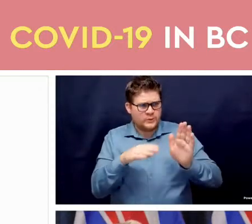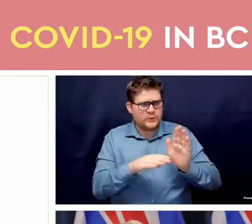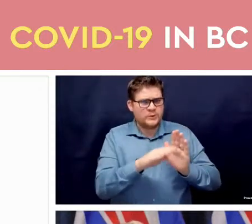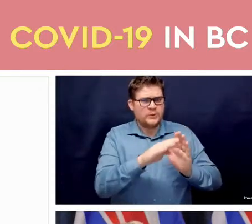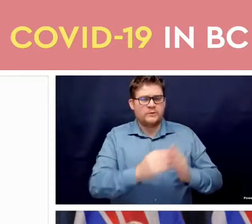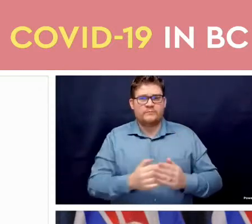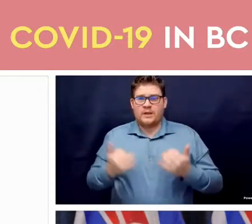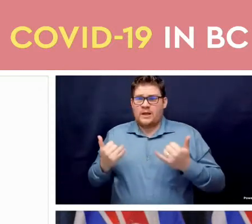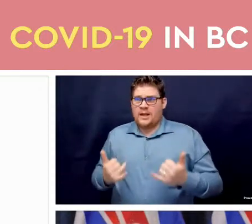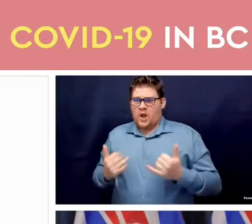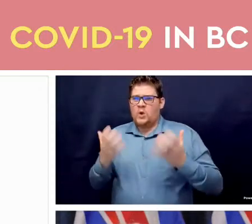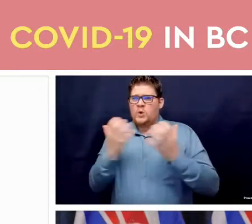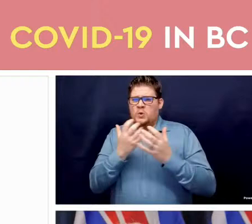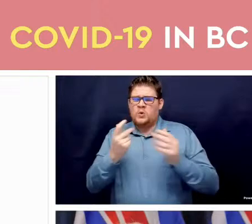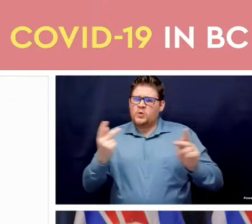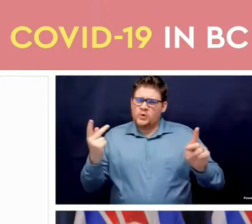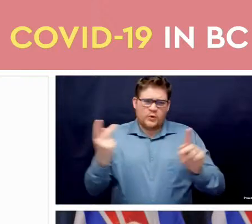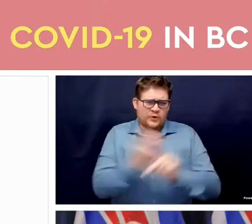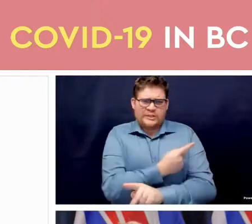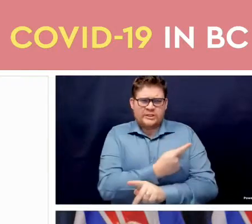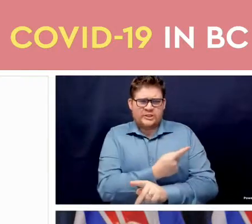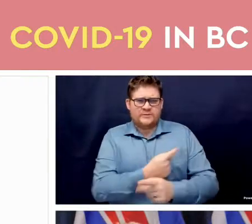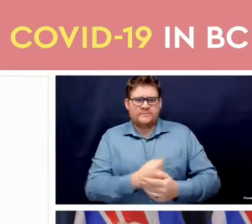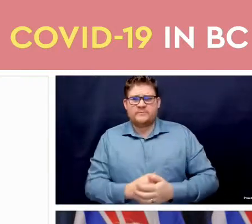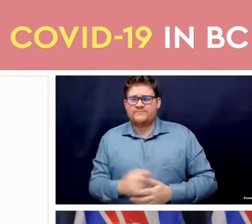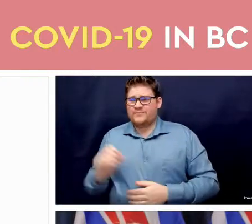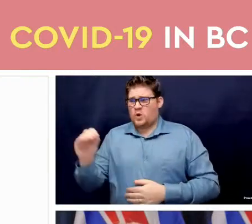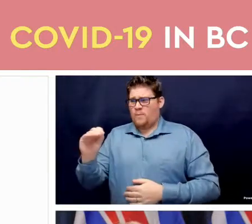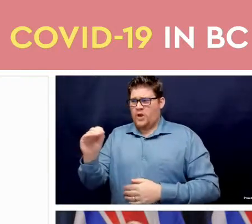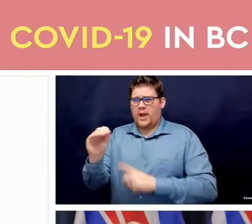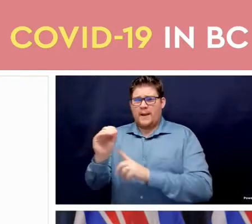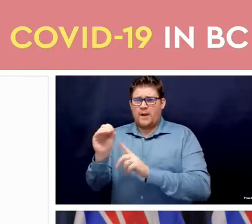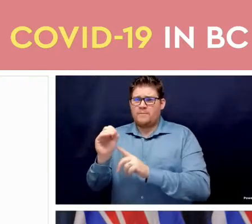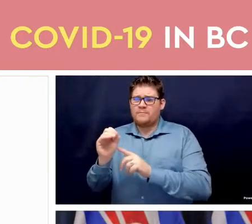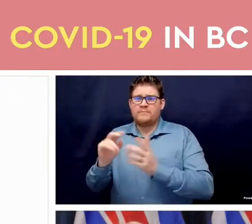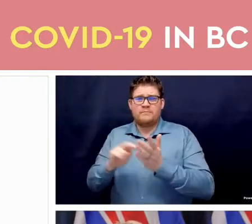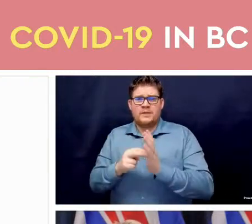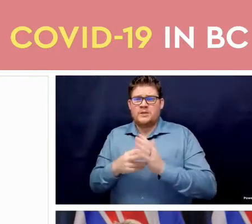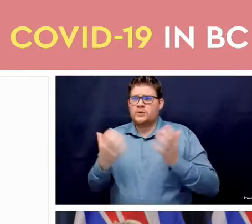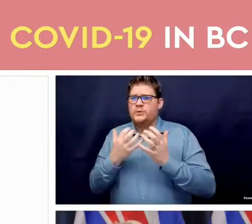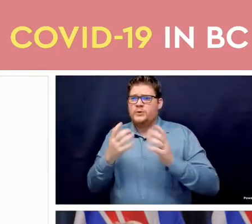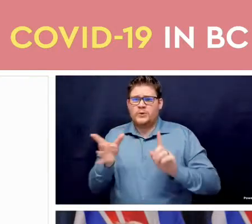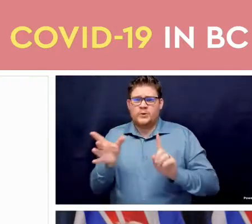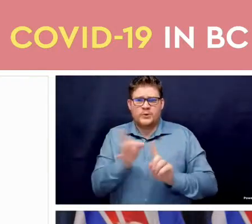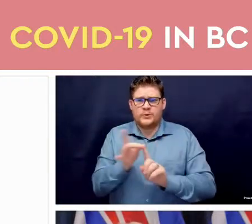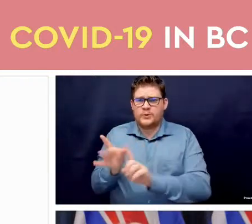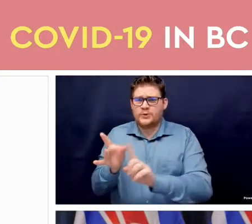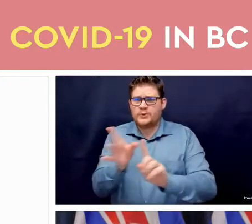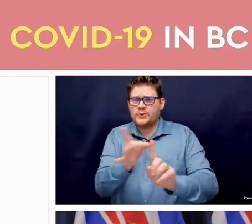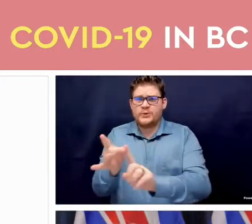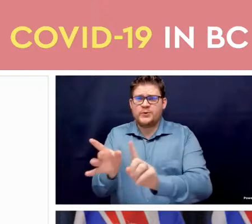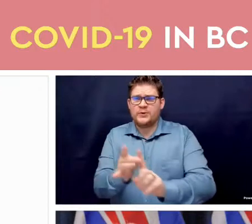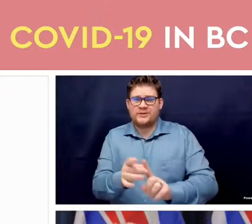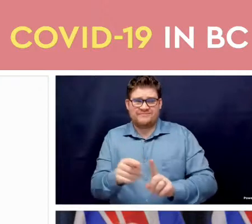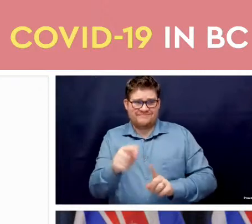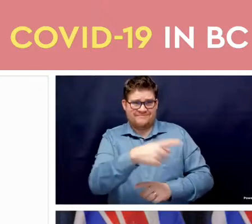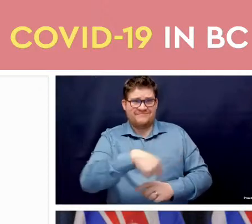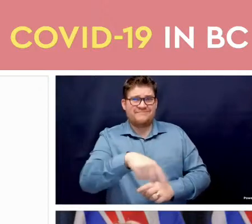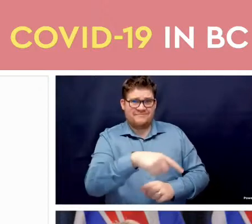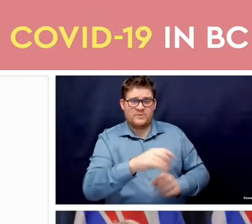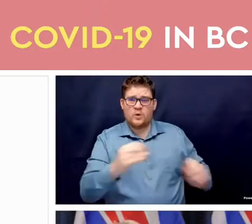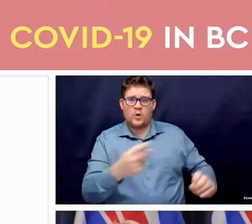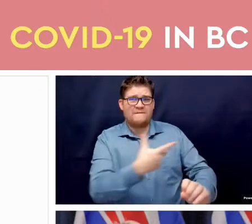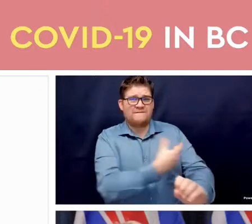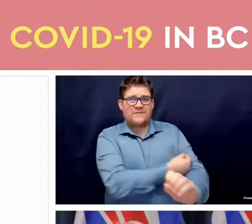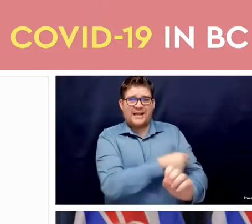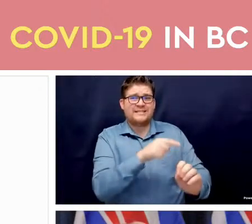somebody the same age as me who's vaccinated with two doses of vaccine, so not even with the booster dose, my risk if I